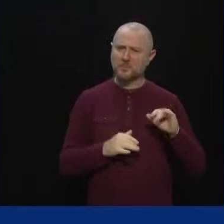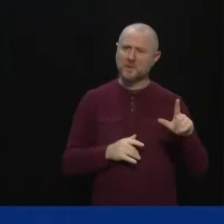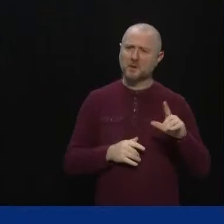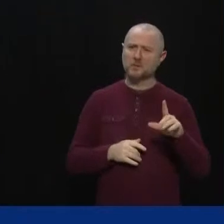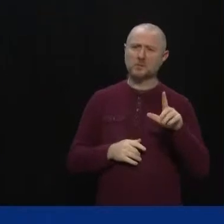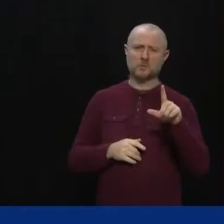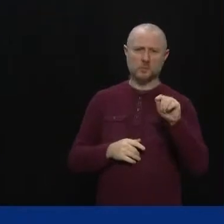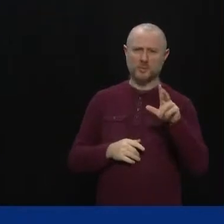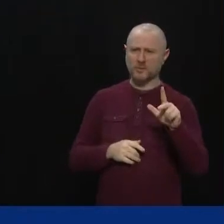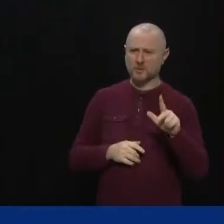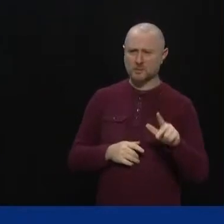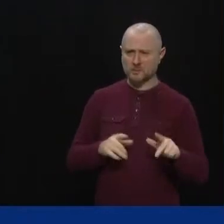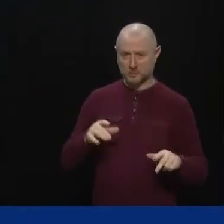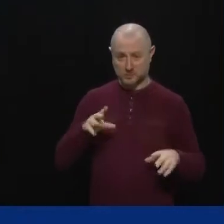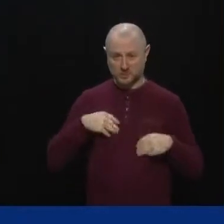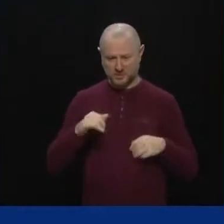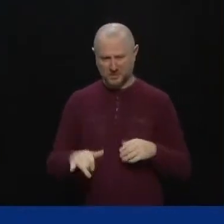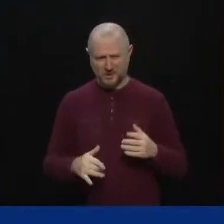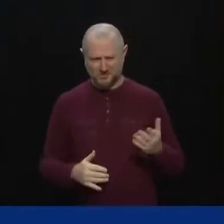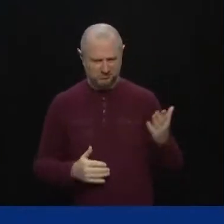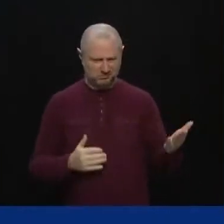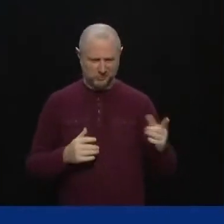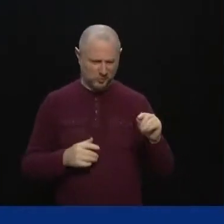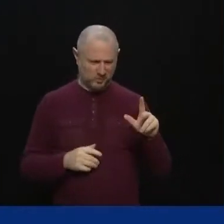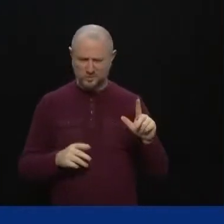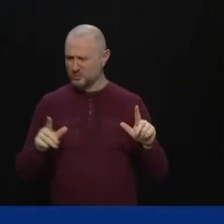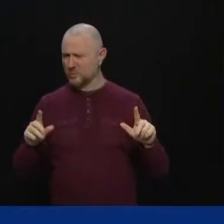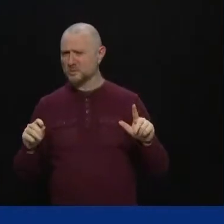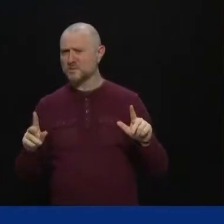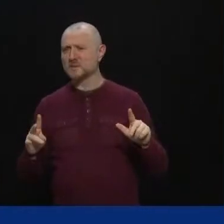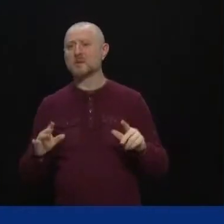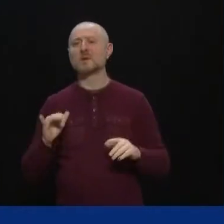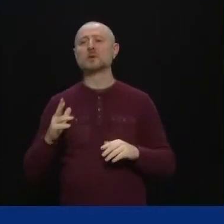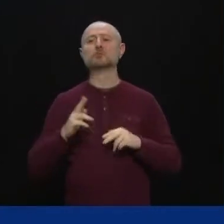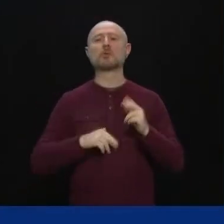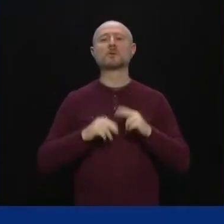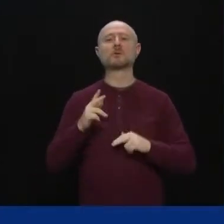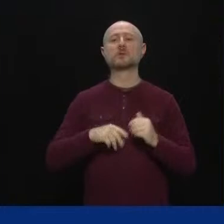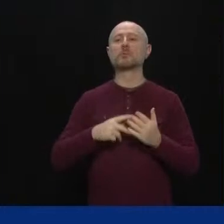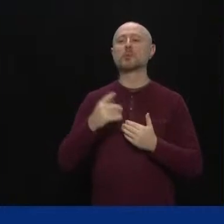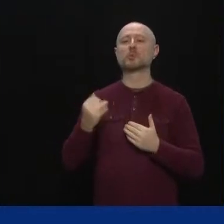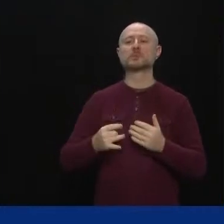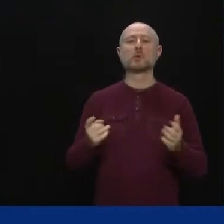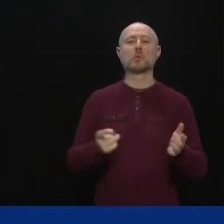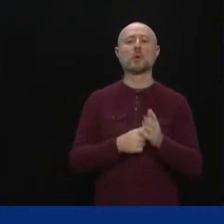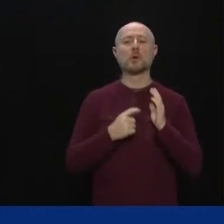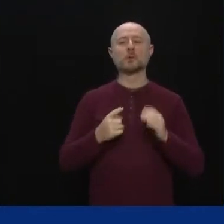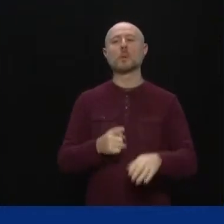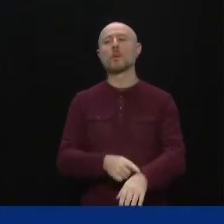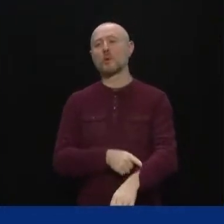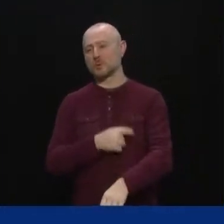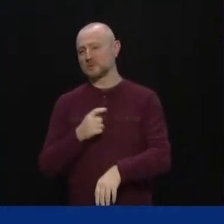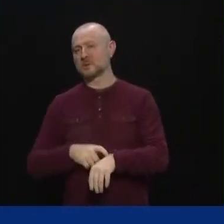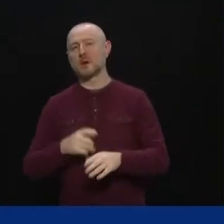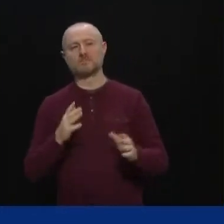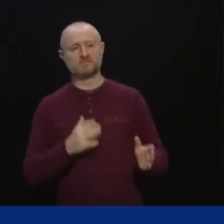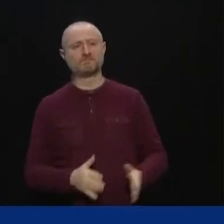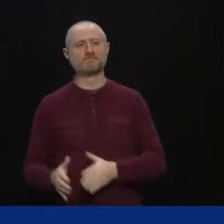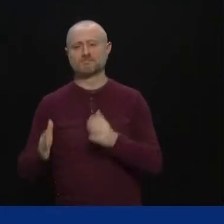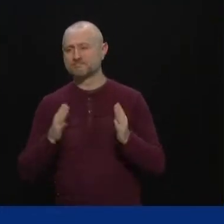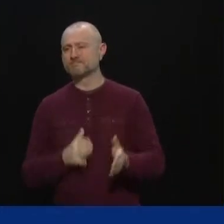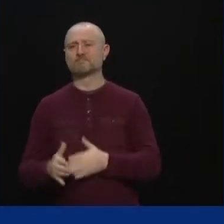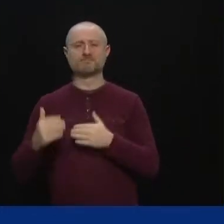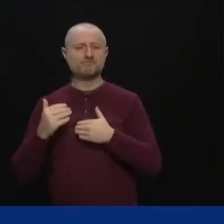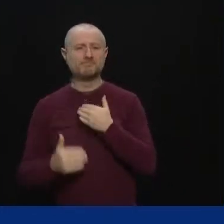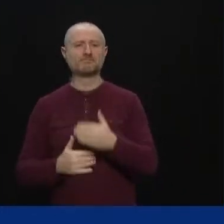consider? The issue is that construction projects are long-term planning. You don't build and open a